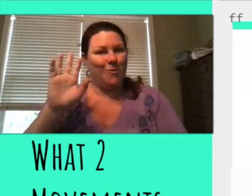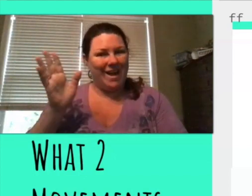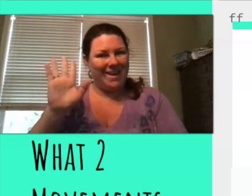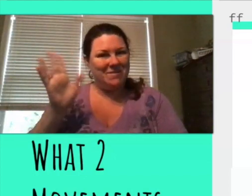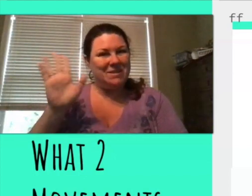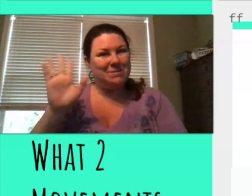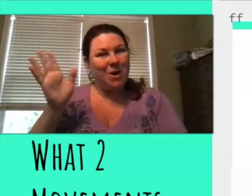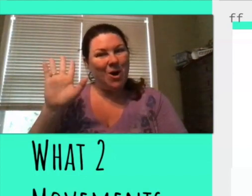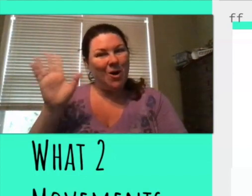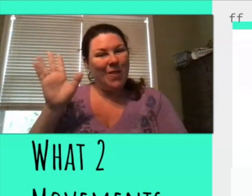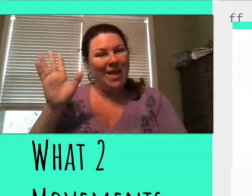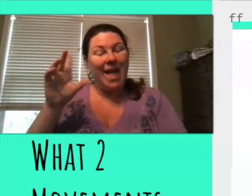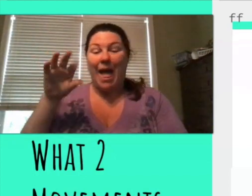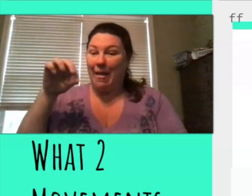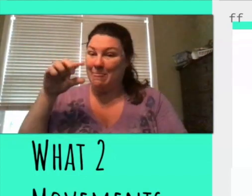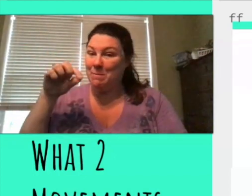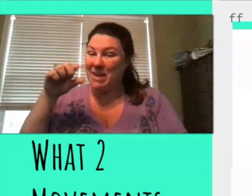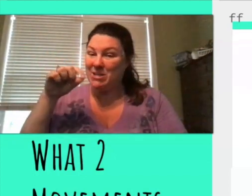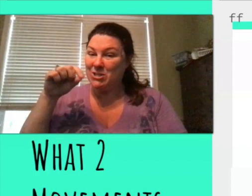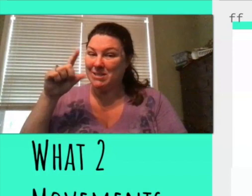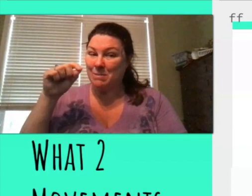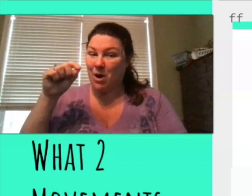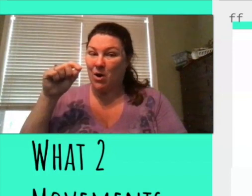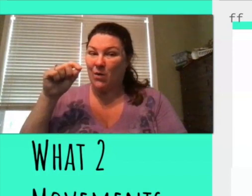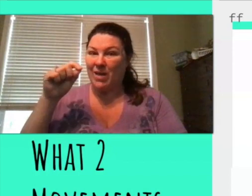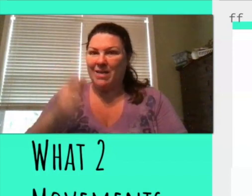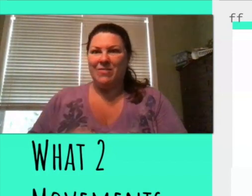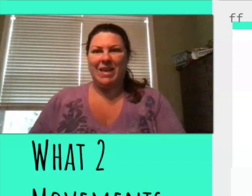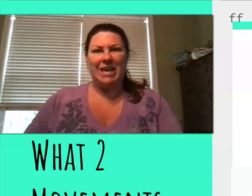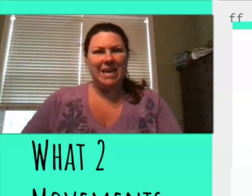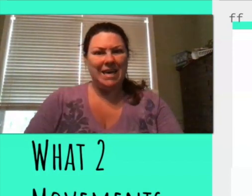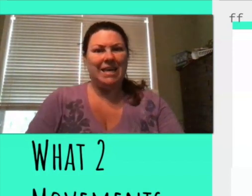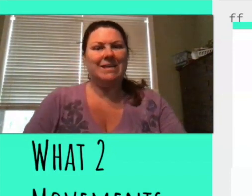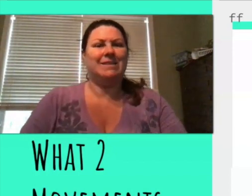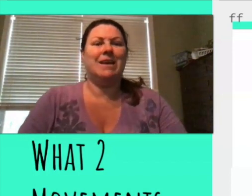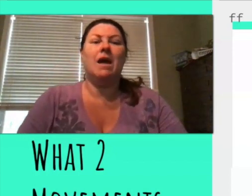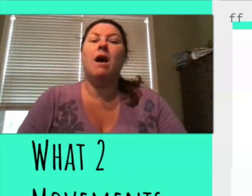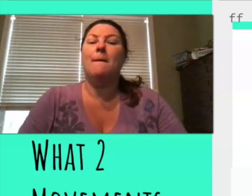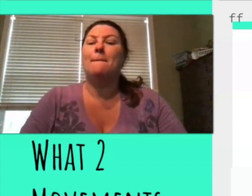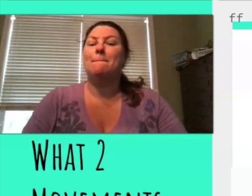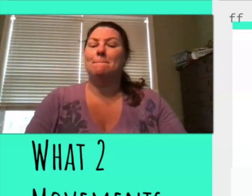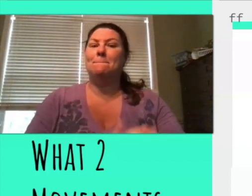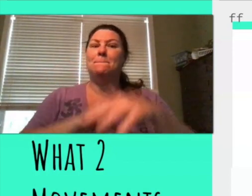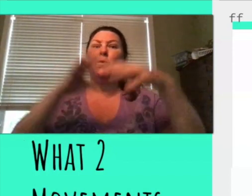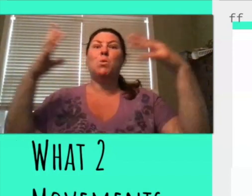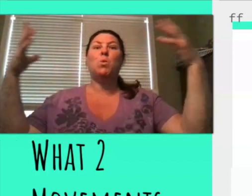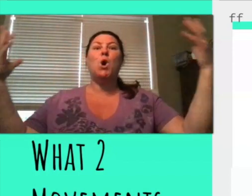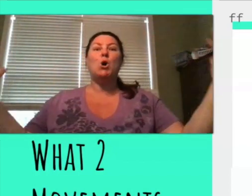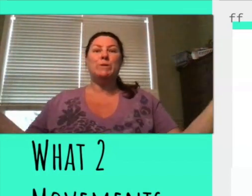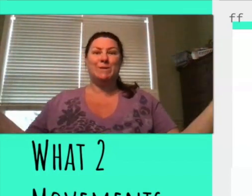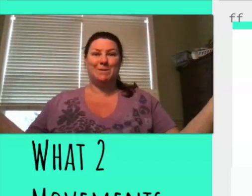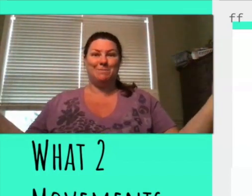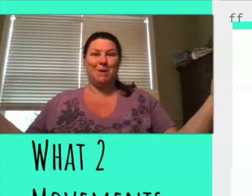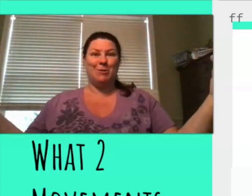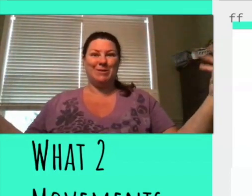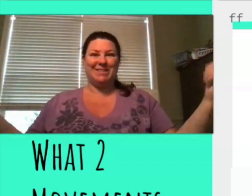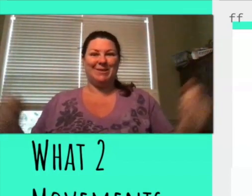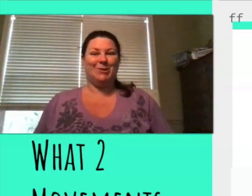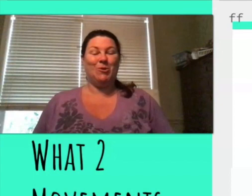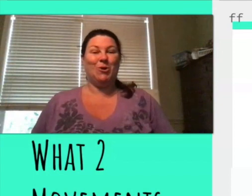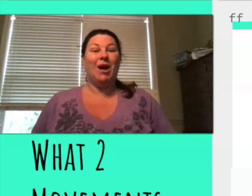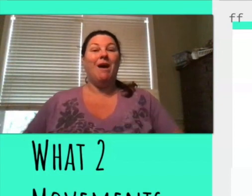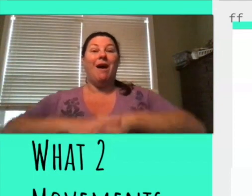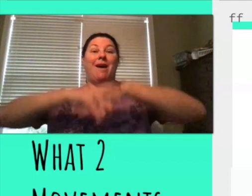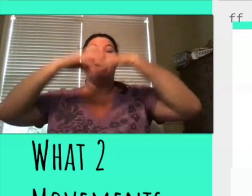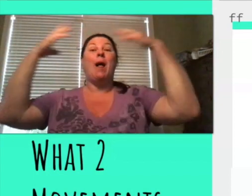The wave is small and the pinch is small. The kick is a gross motor